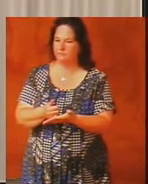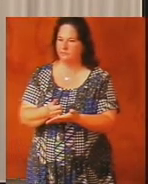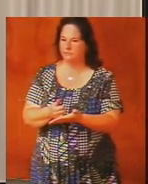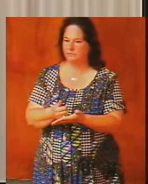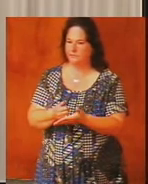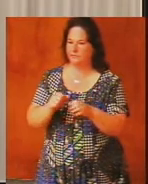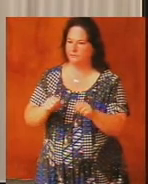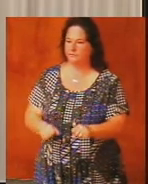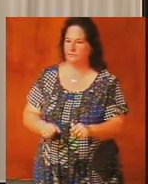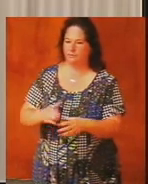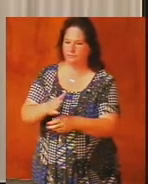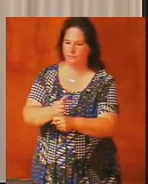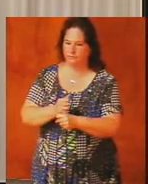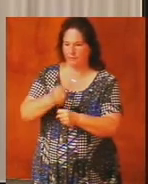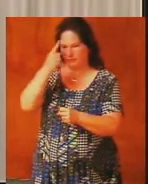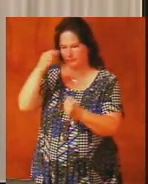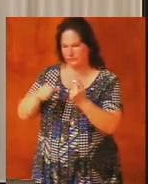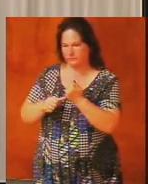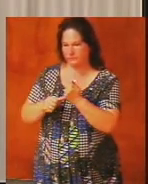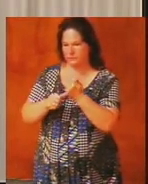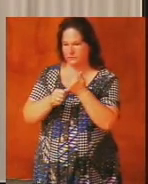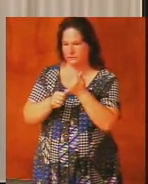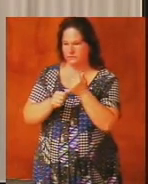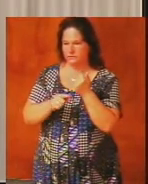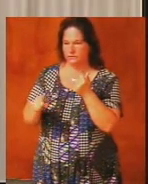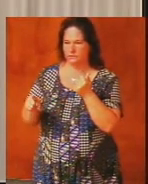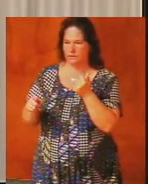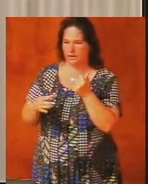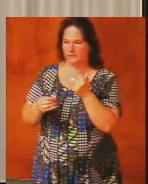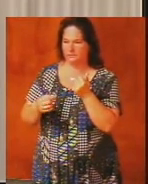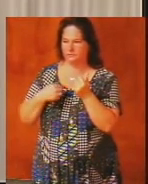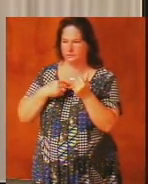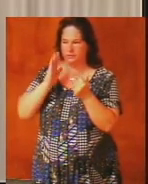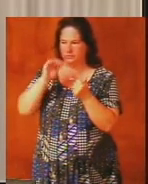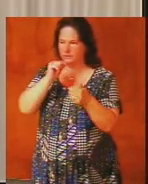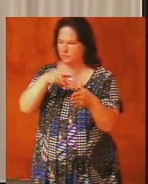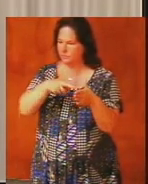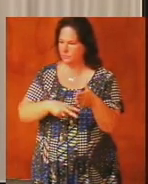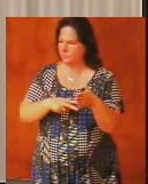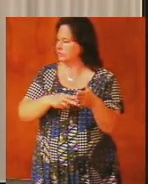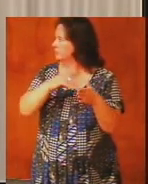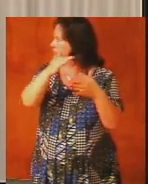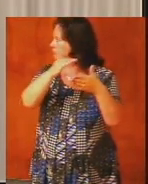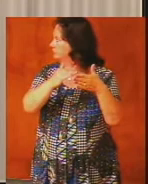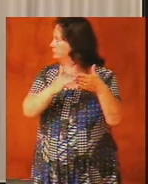are available to assist you, and I'll not read those off.